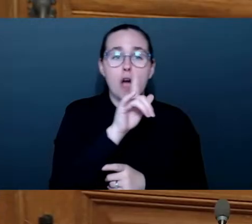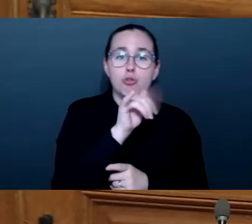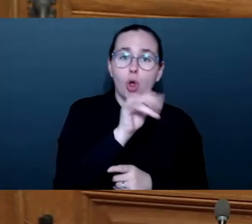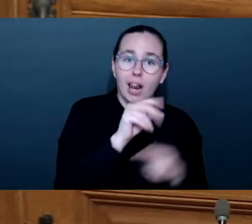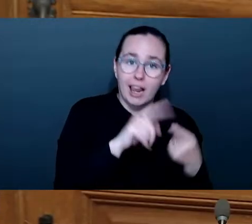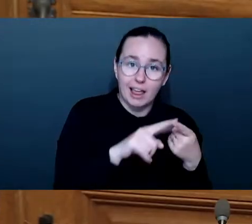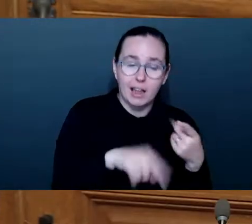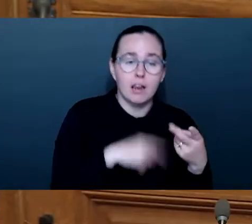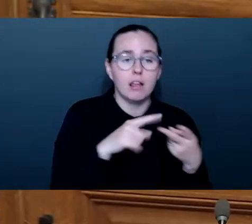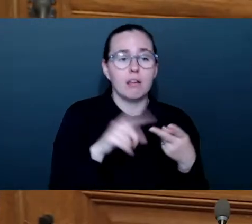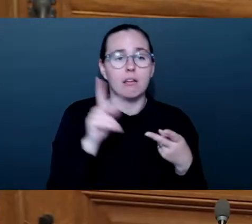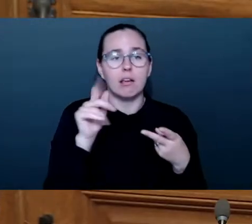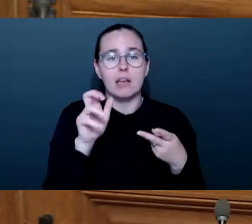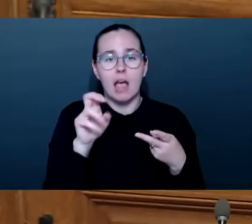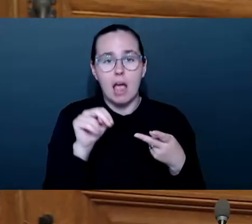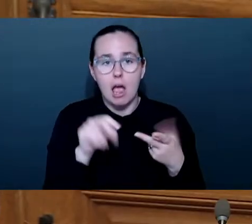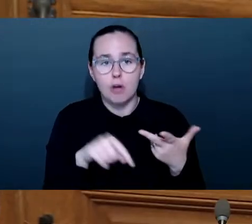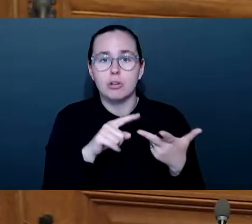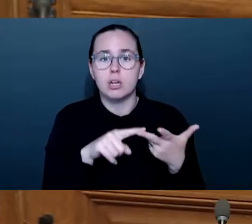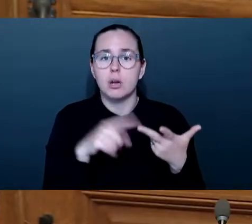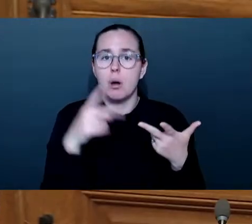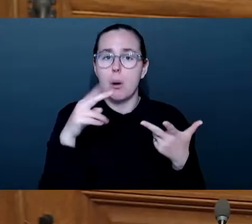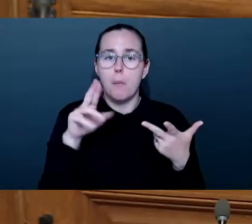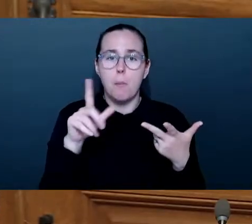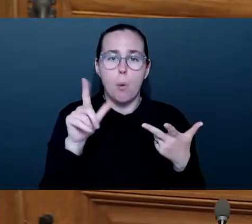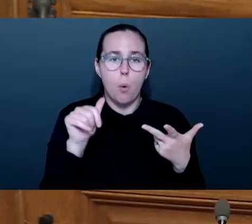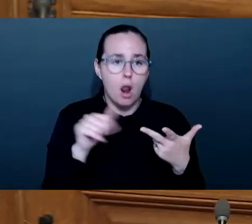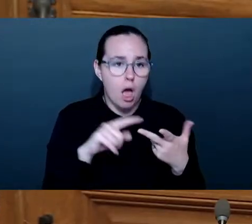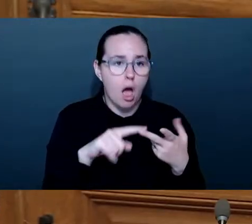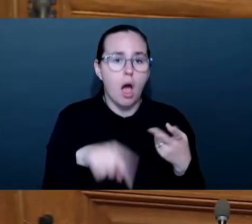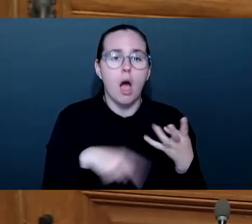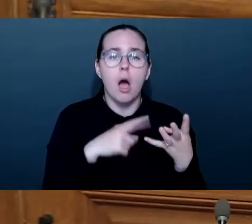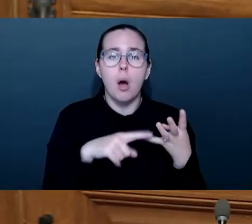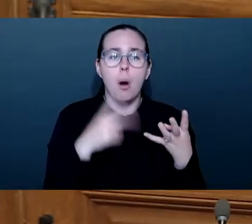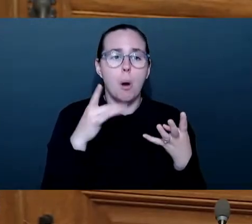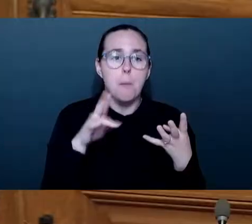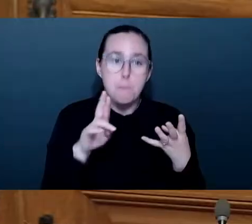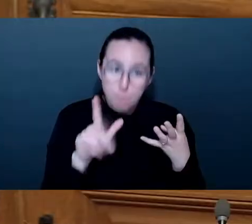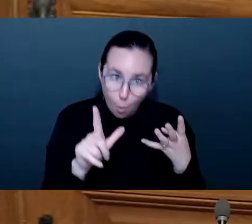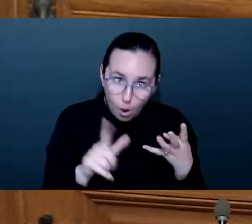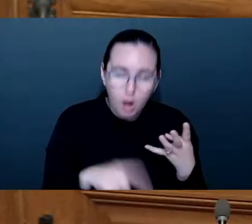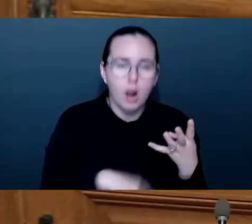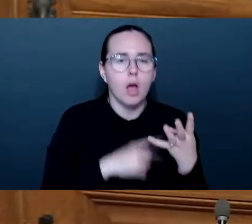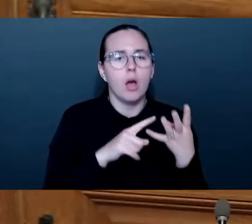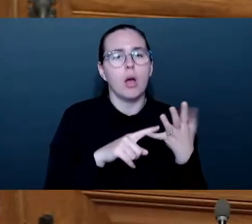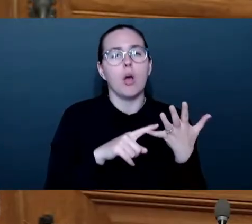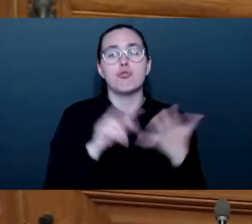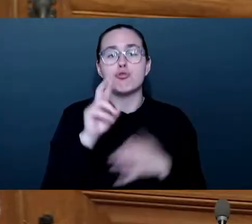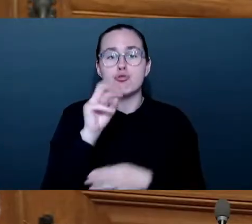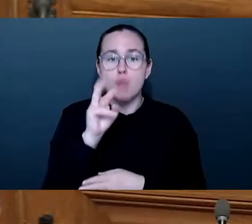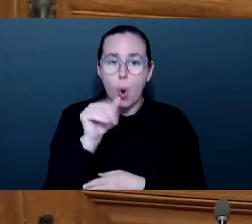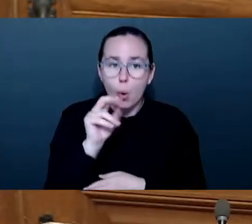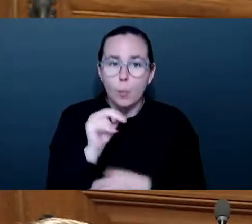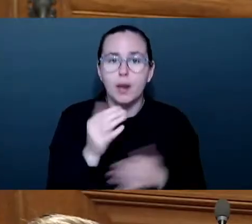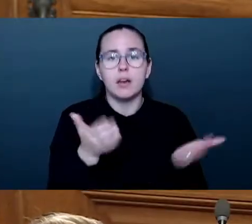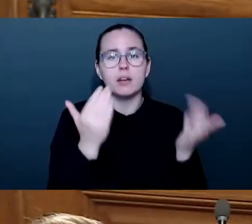Jean-Guy Collette, Abebe Tilahoon, and Debbie Daniels. Would everyone make them feel very welcome? Thank